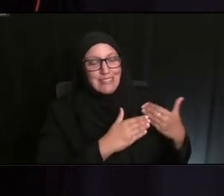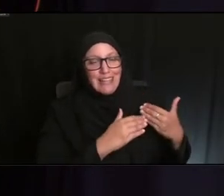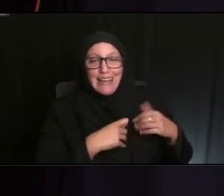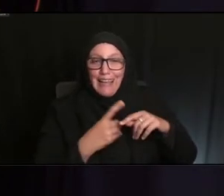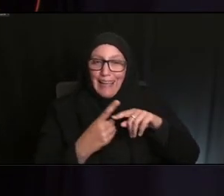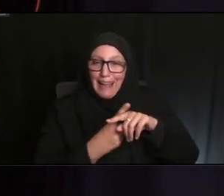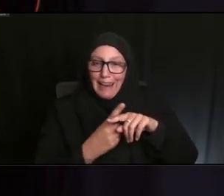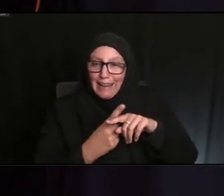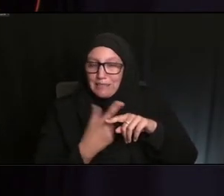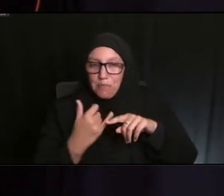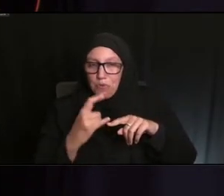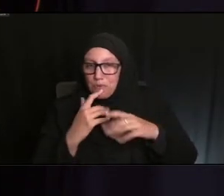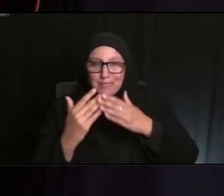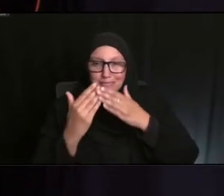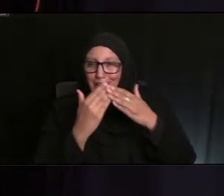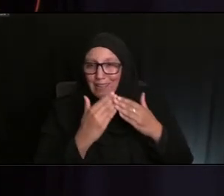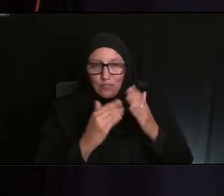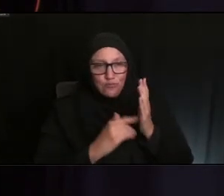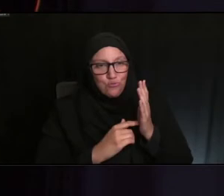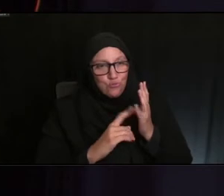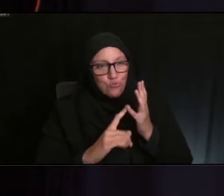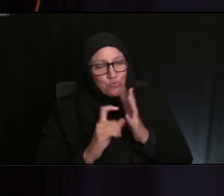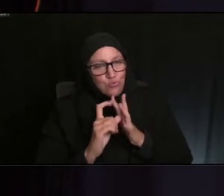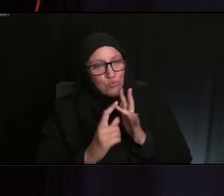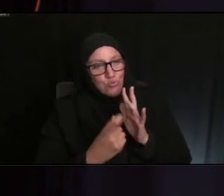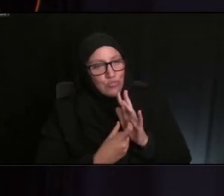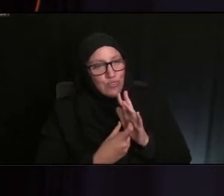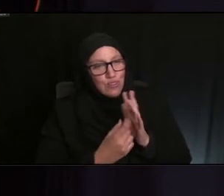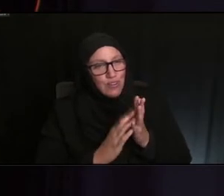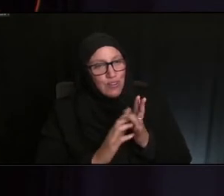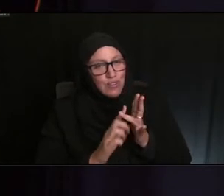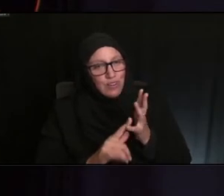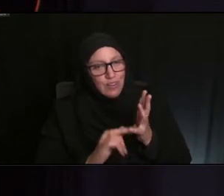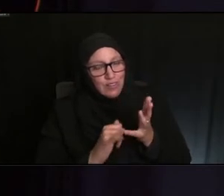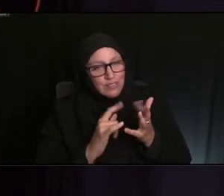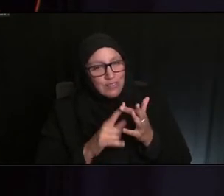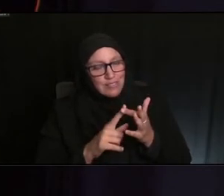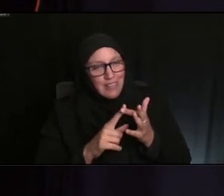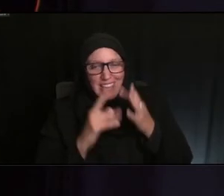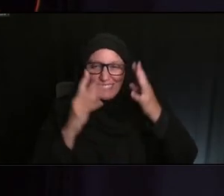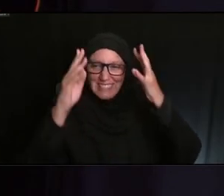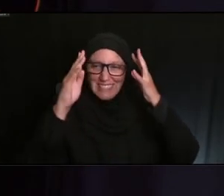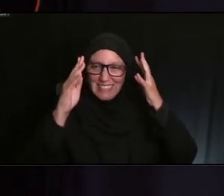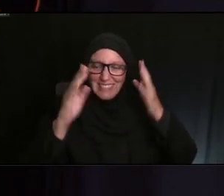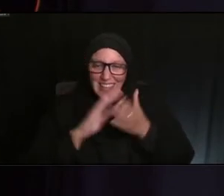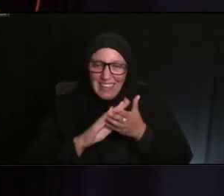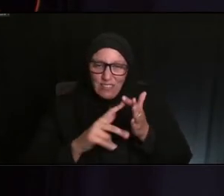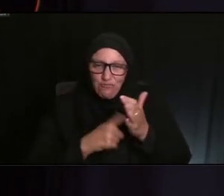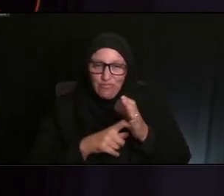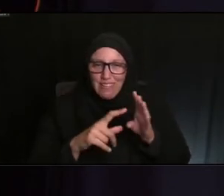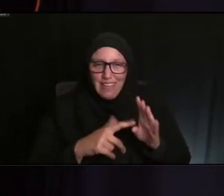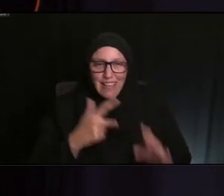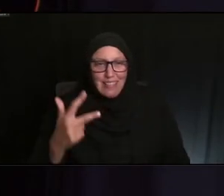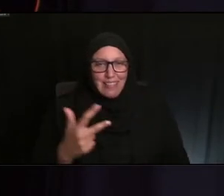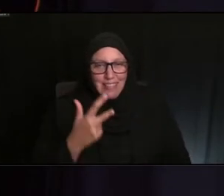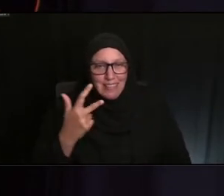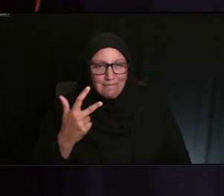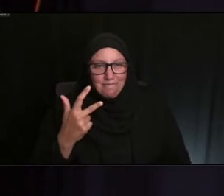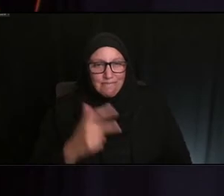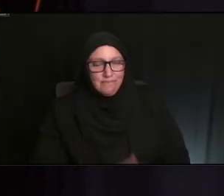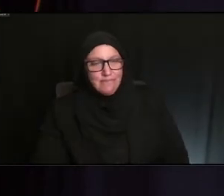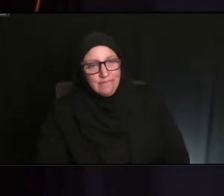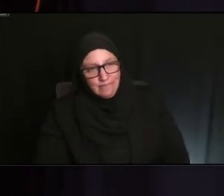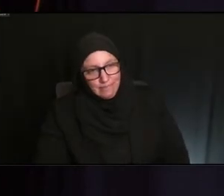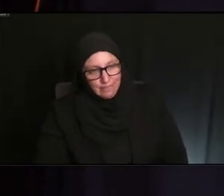House, which is the house of King Henry VIII. King Henry VIII was someone that was